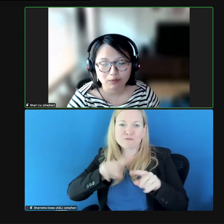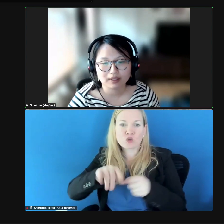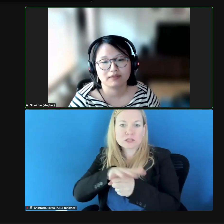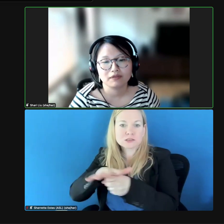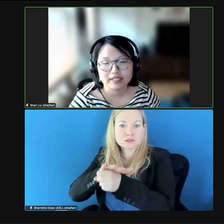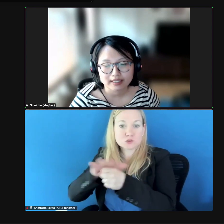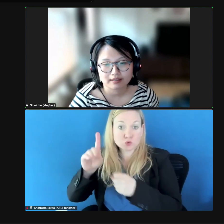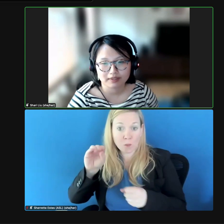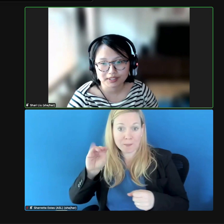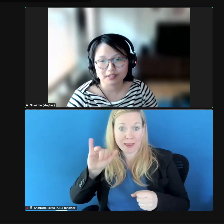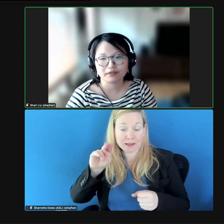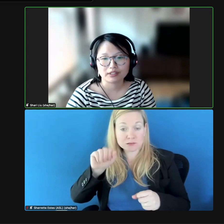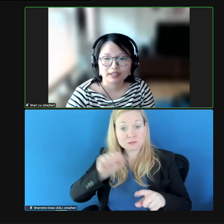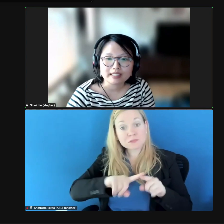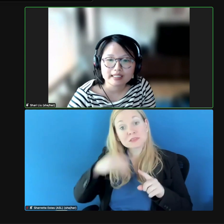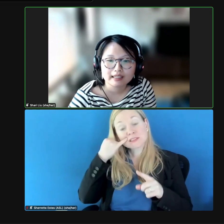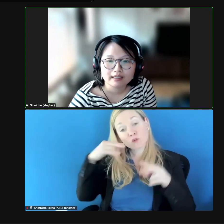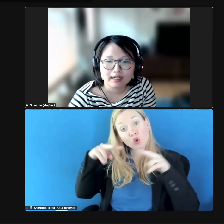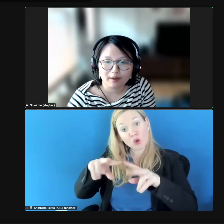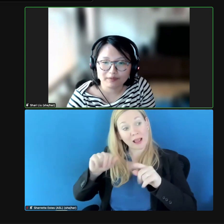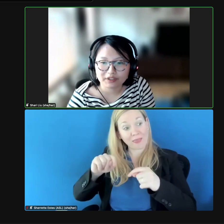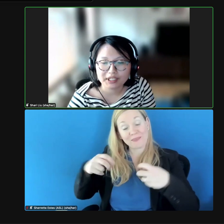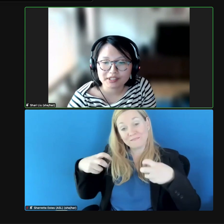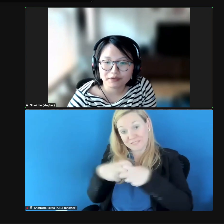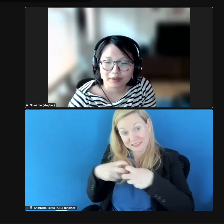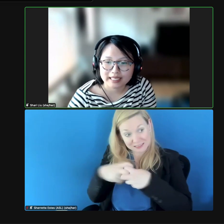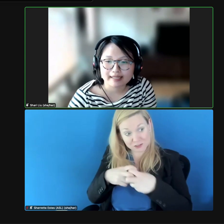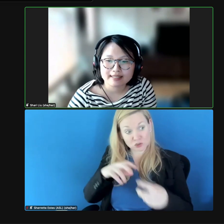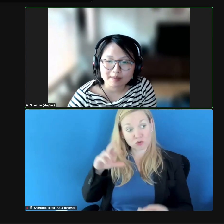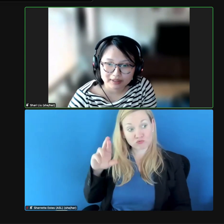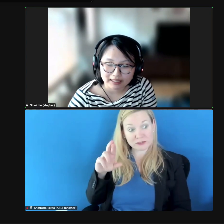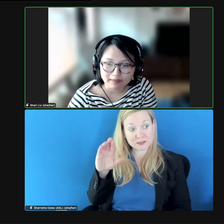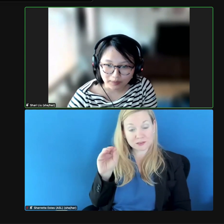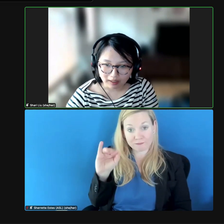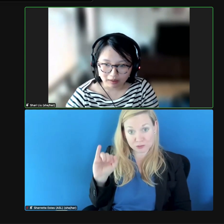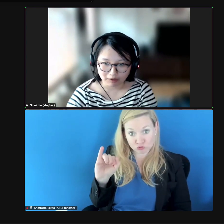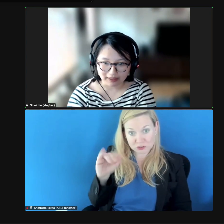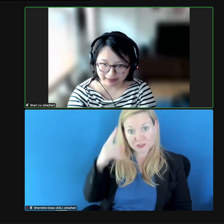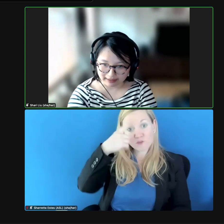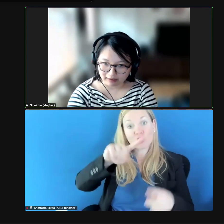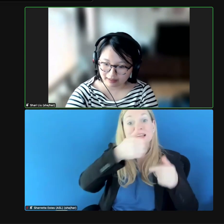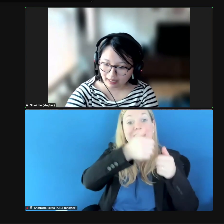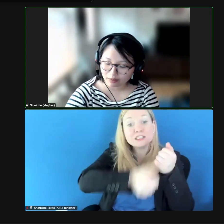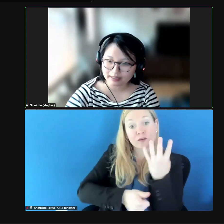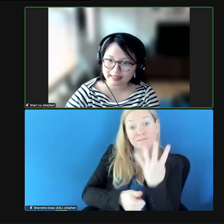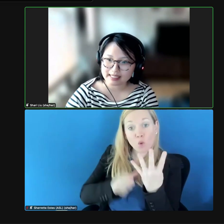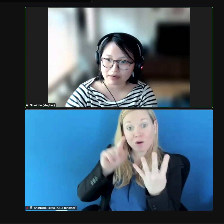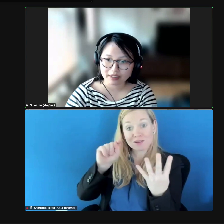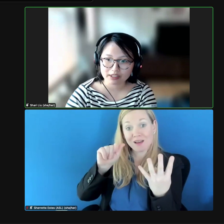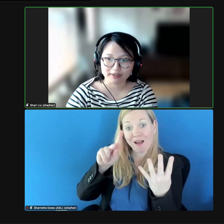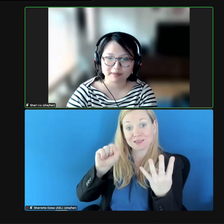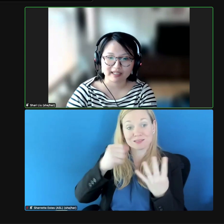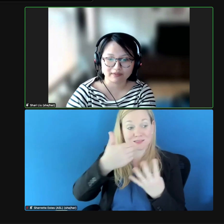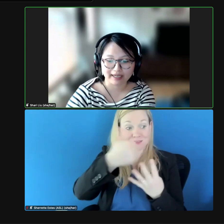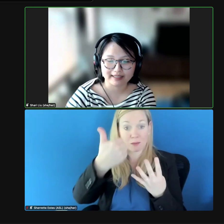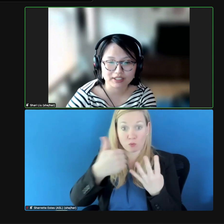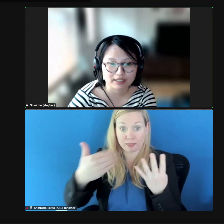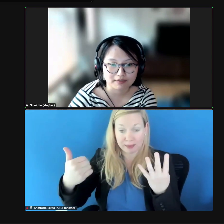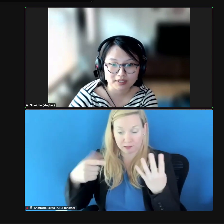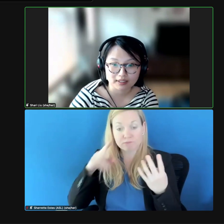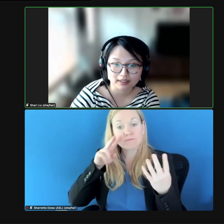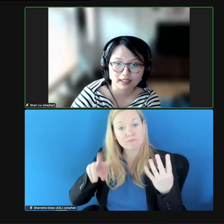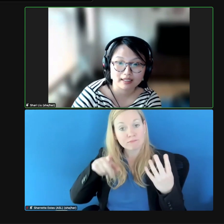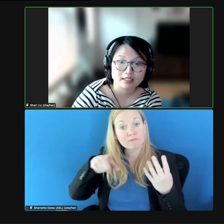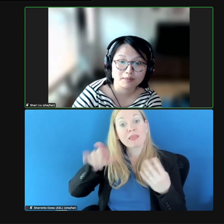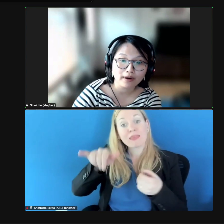look at one of the physics regions of interest for each of the 4 tasks separately, we found that not only does that region respond to